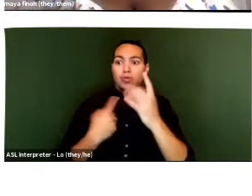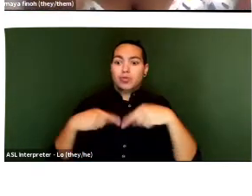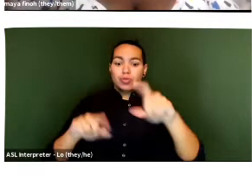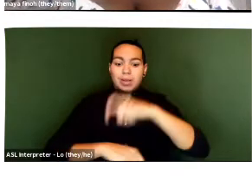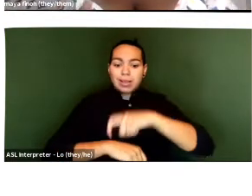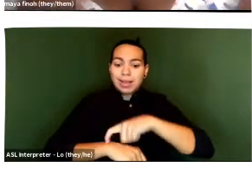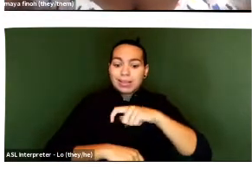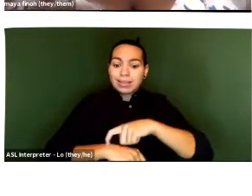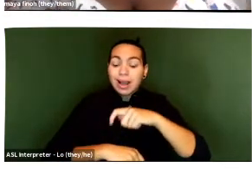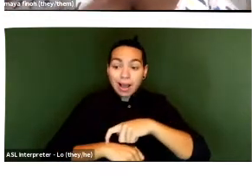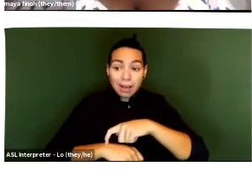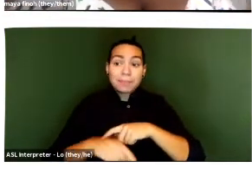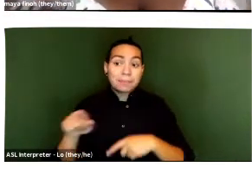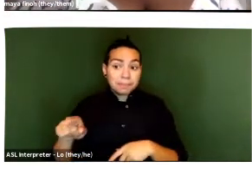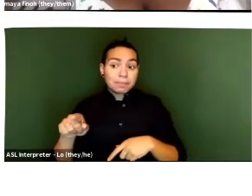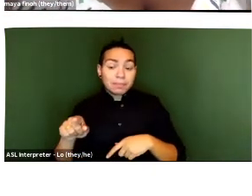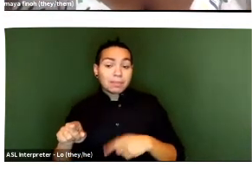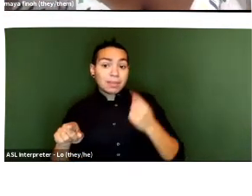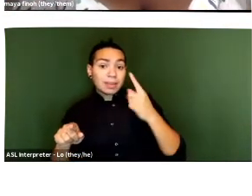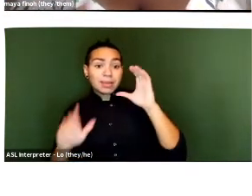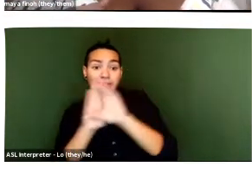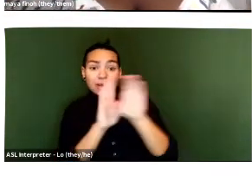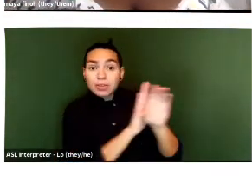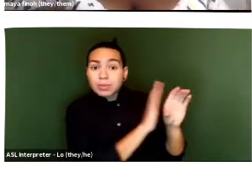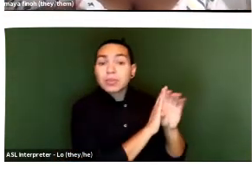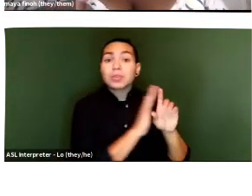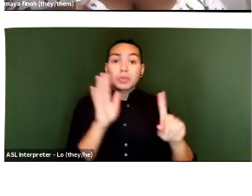These cartoons appeared in circulated magazines and newspapers.